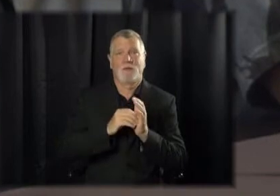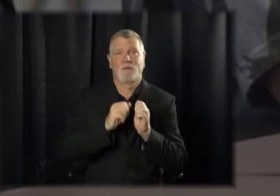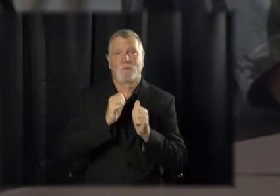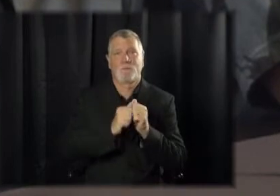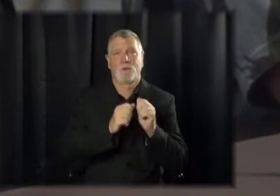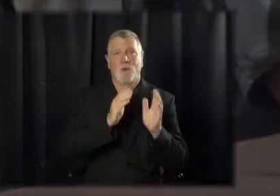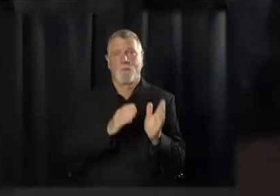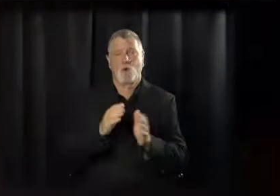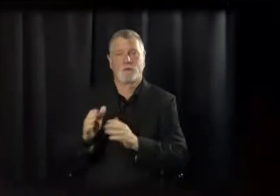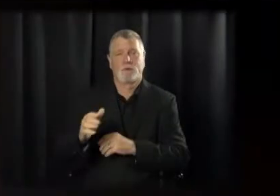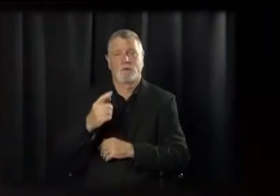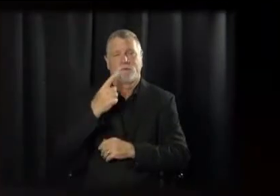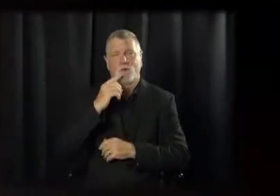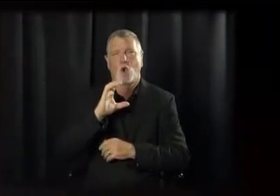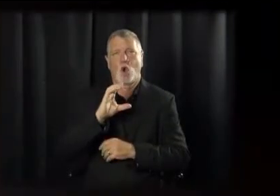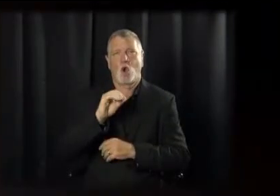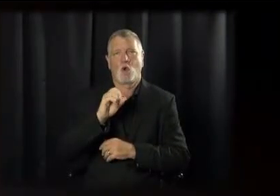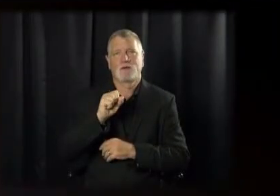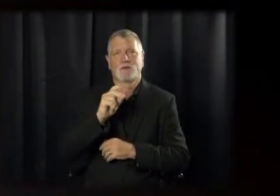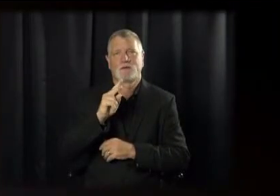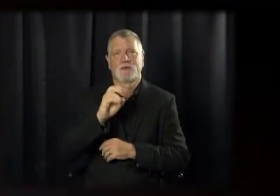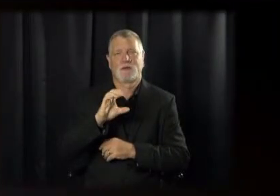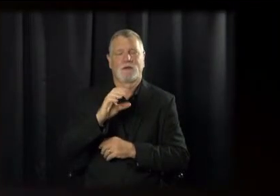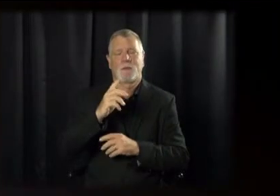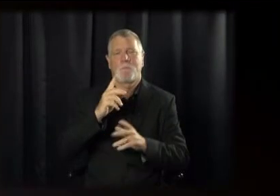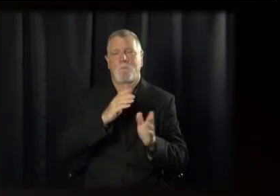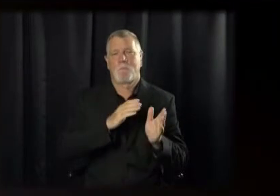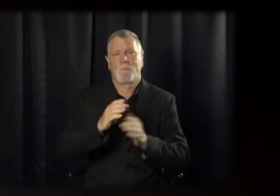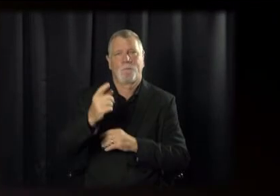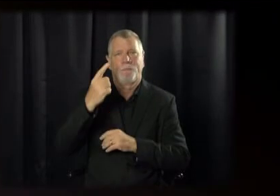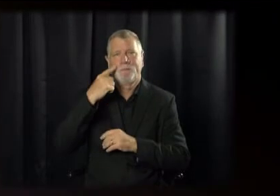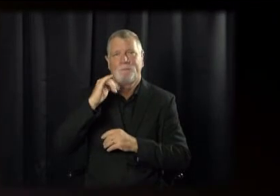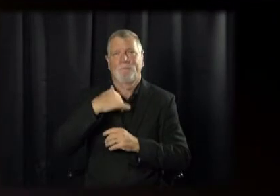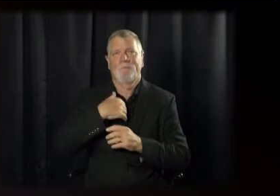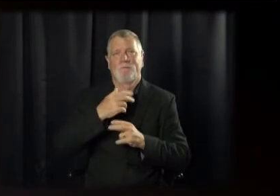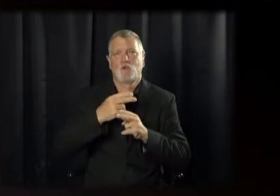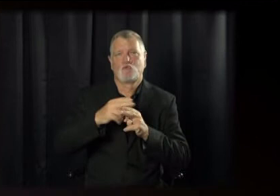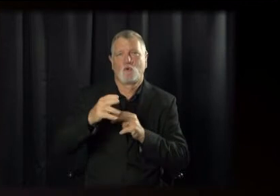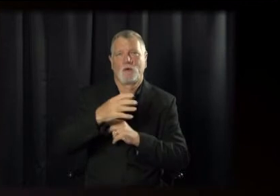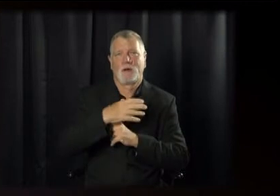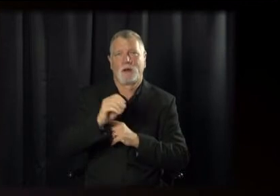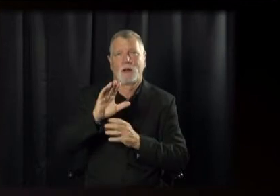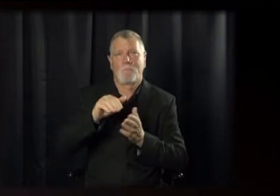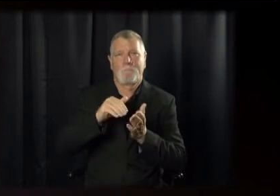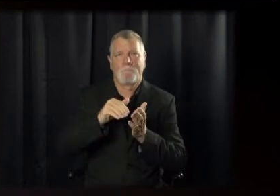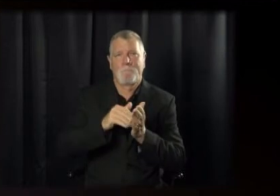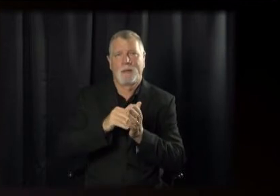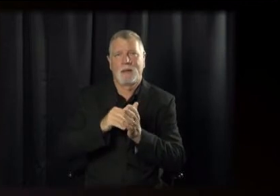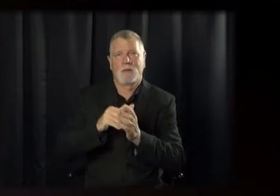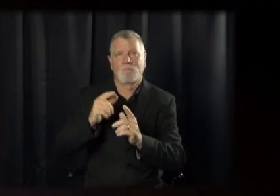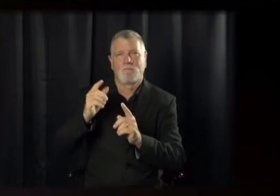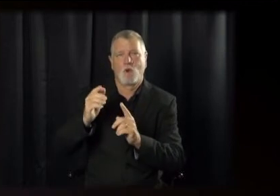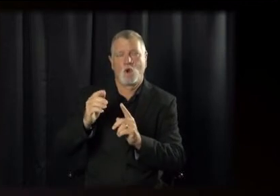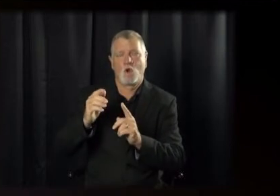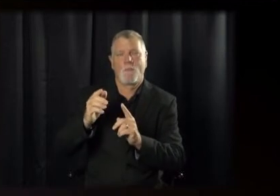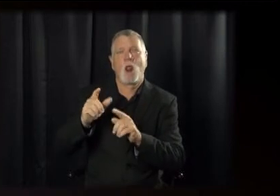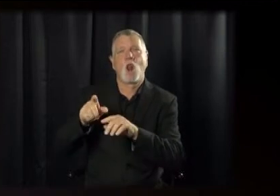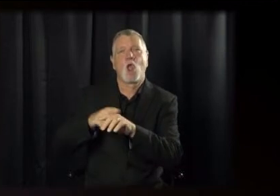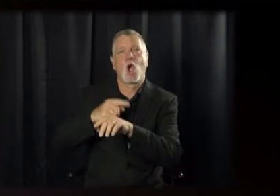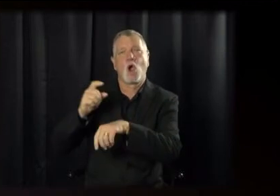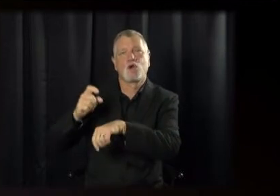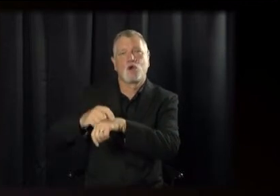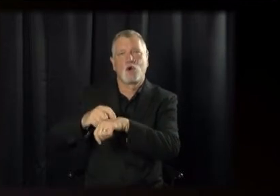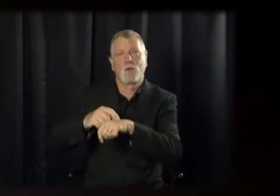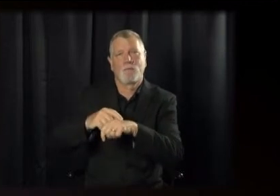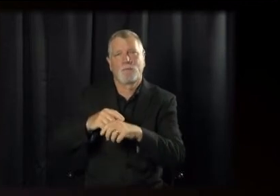The 2021 Kosak Fiscal Plan outlines a comprehensive set of short, medium, and long-term measures that, when